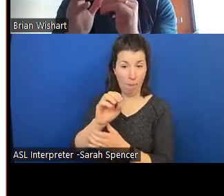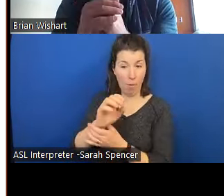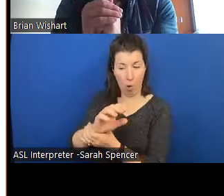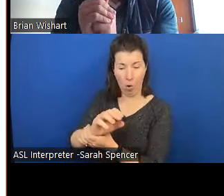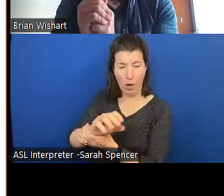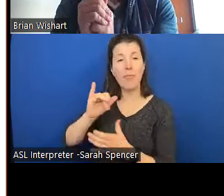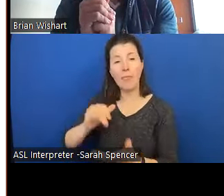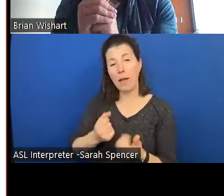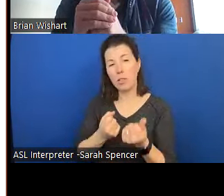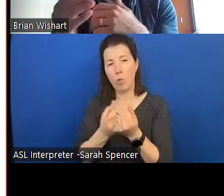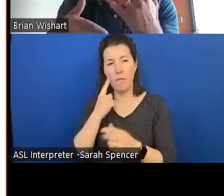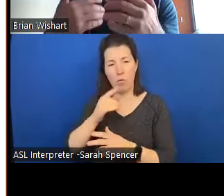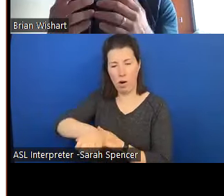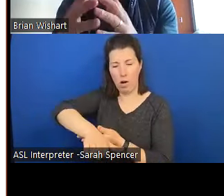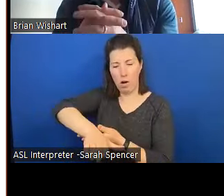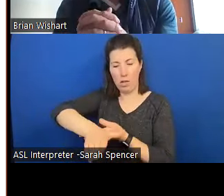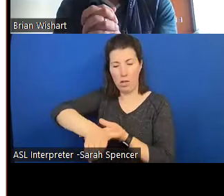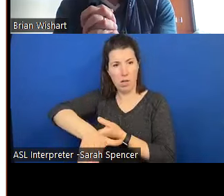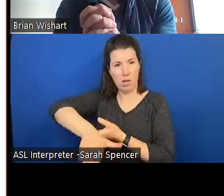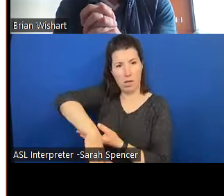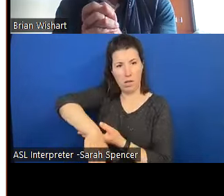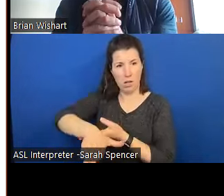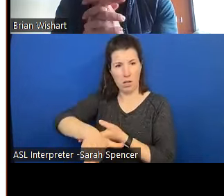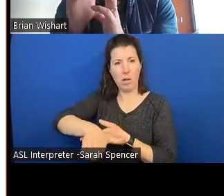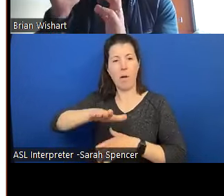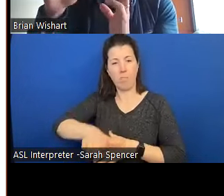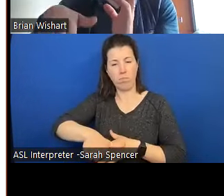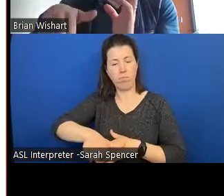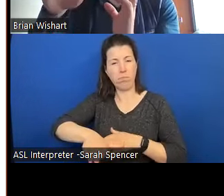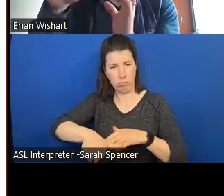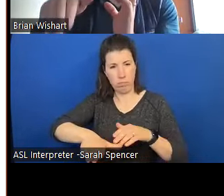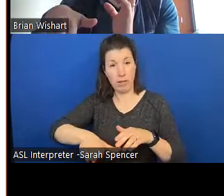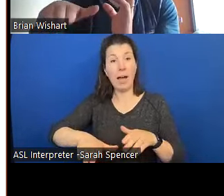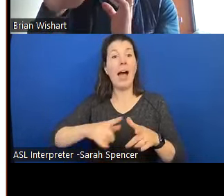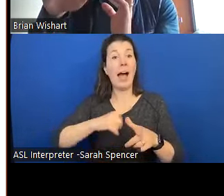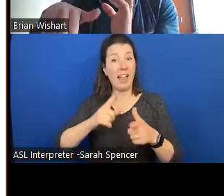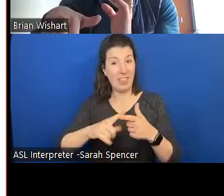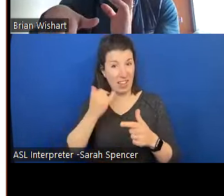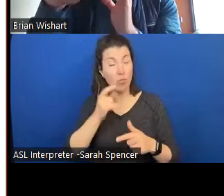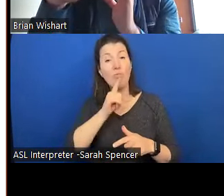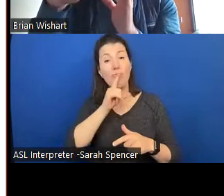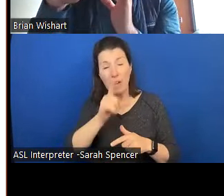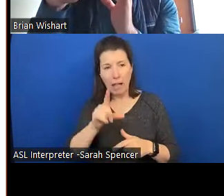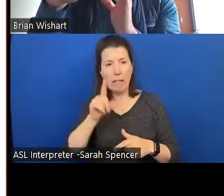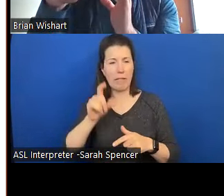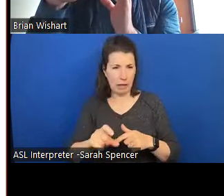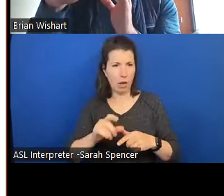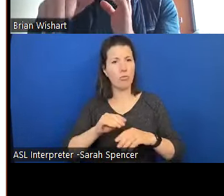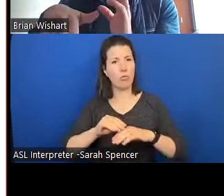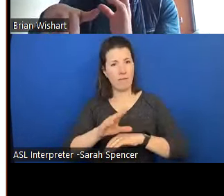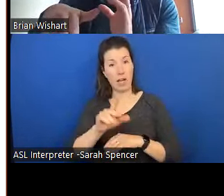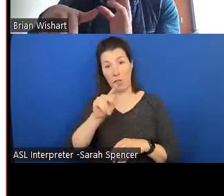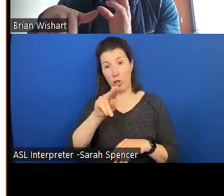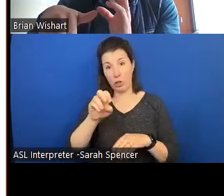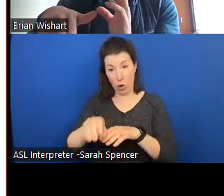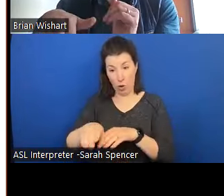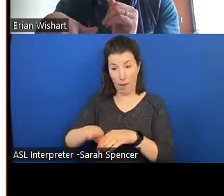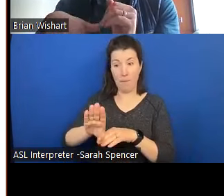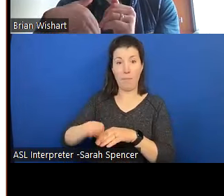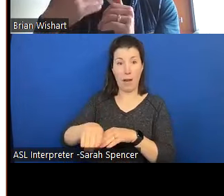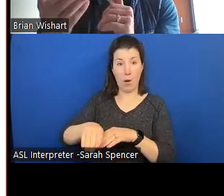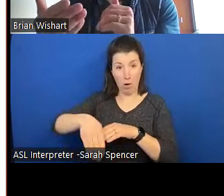side, and can help with different components within that. And then when we really want to affect sort of how we're bringing our toe up or how we're pushing our